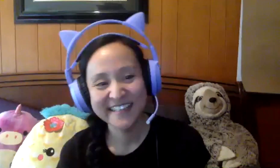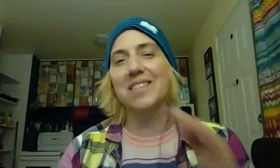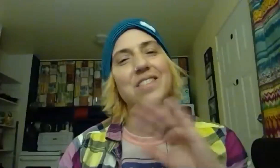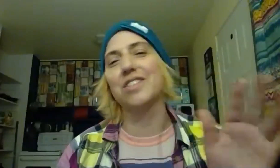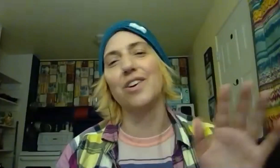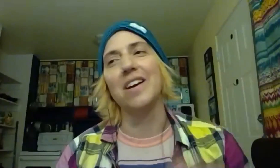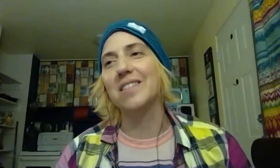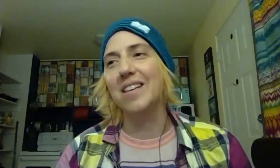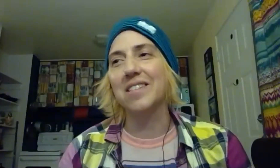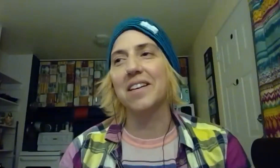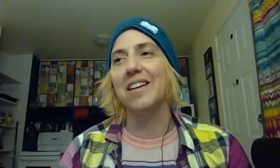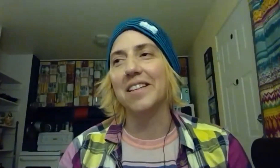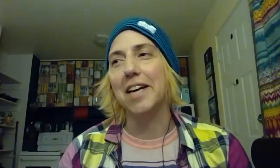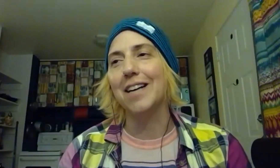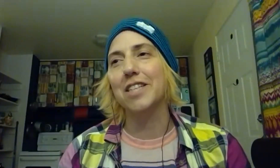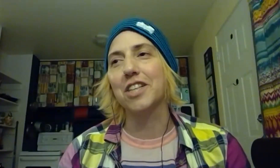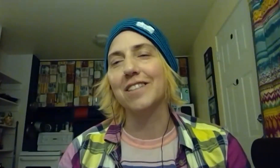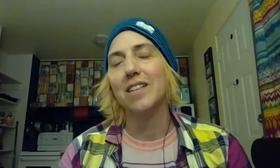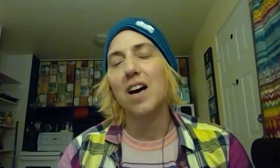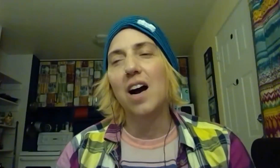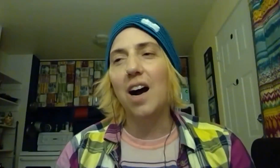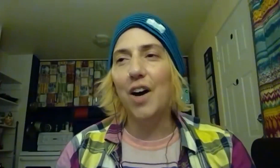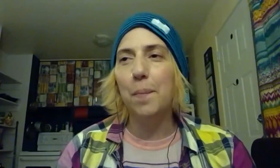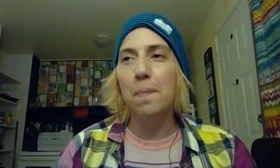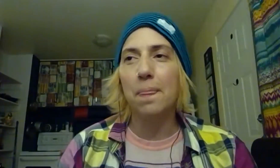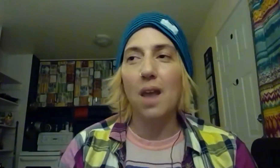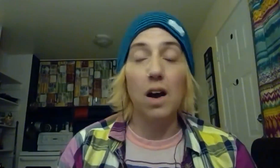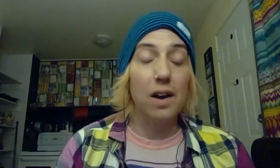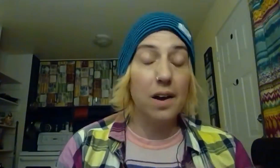For once, it's just so nice. It's yeah, it's good.